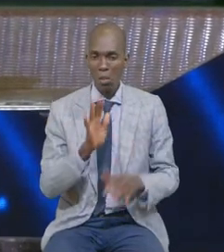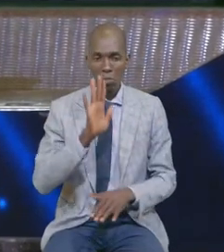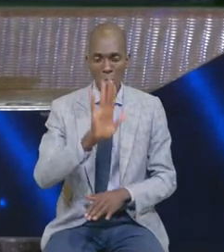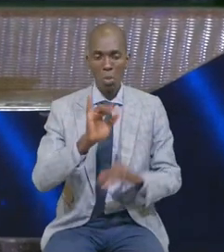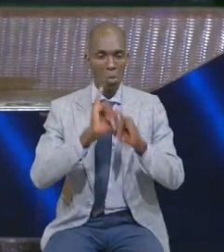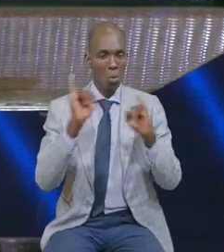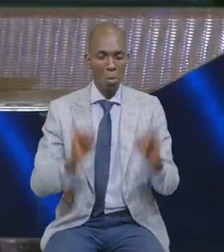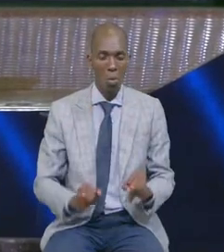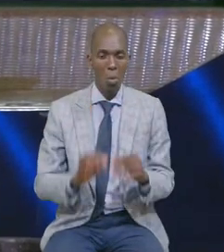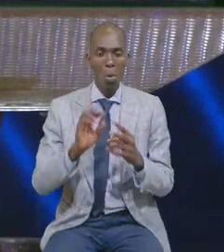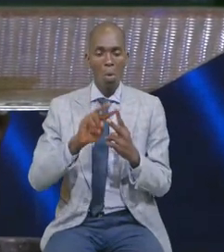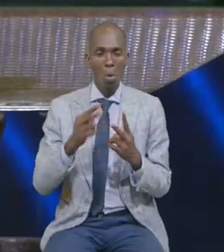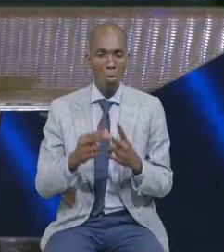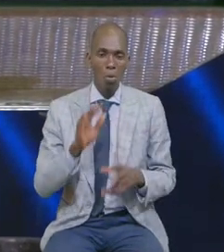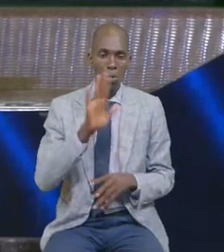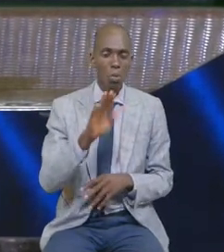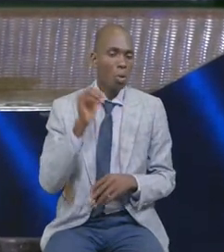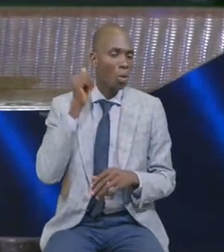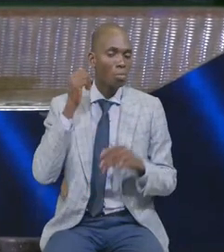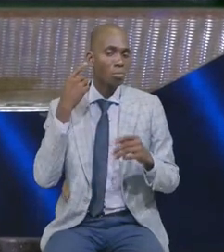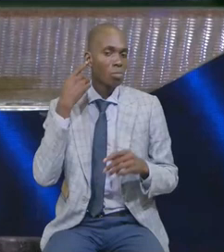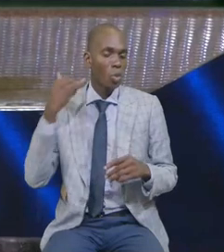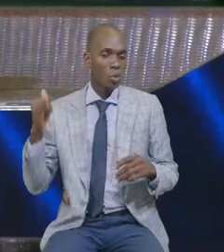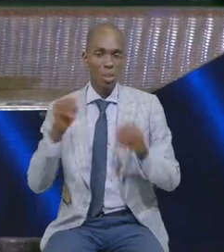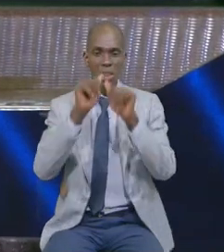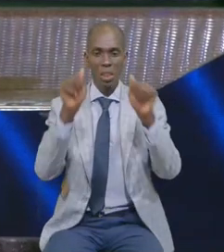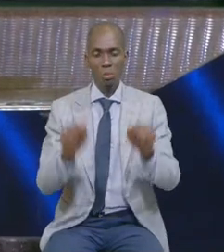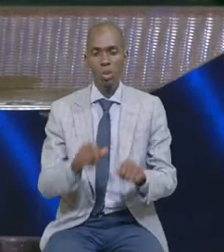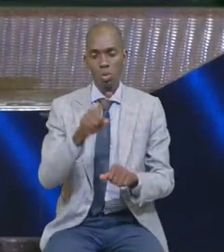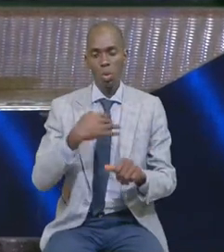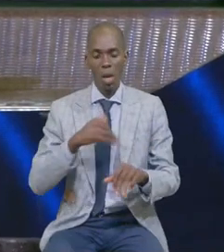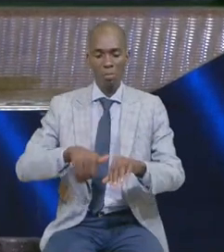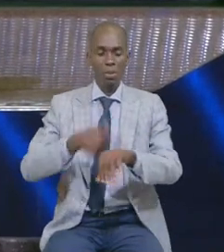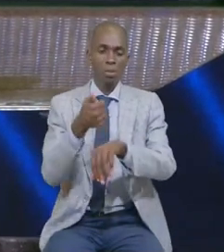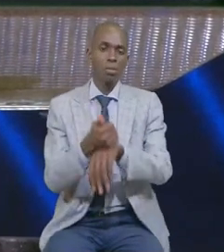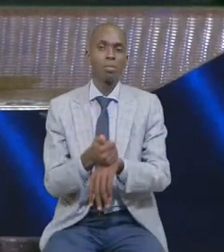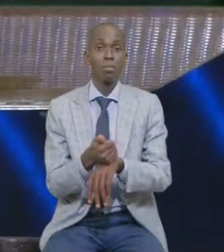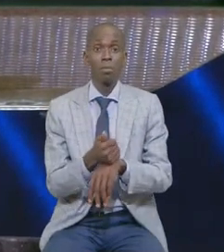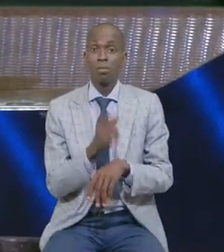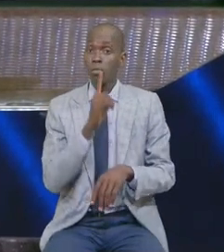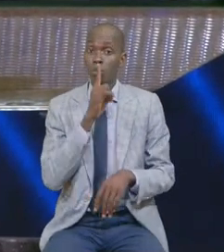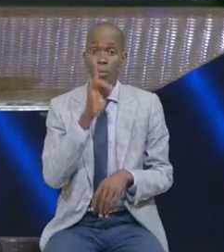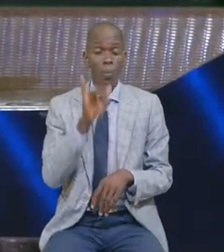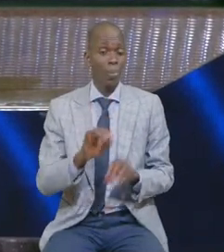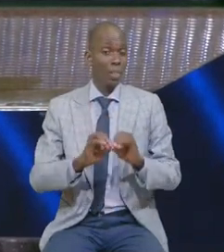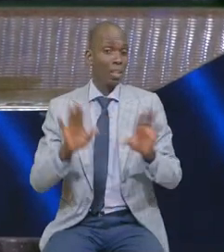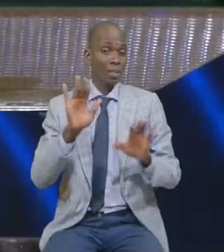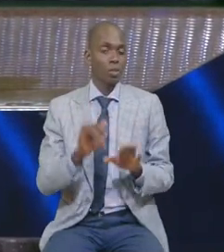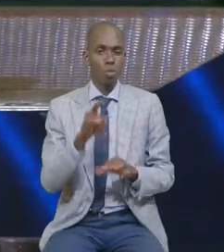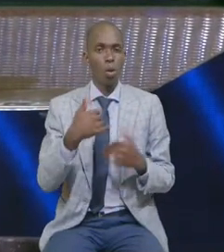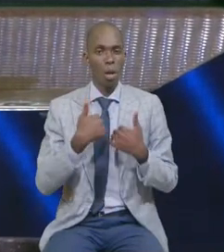worship the golden image which thou hast set up. Obviously, you've heard the story